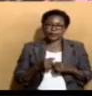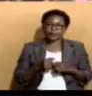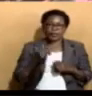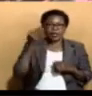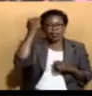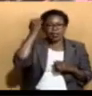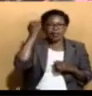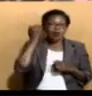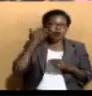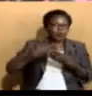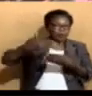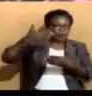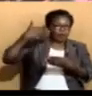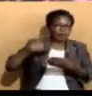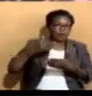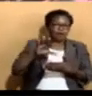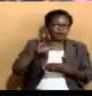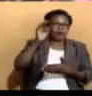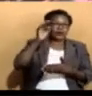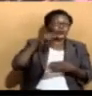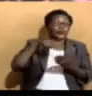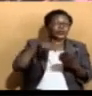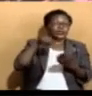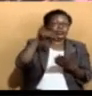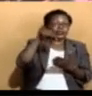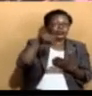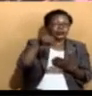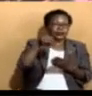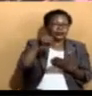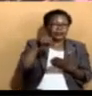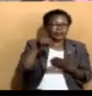the court found that